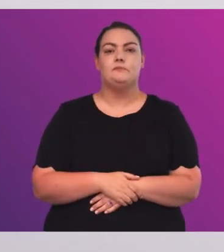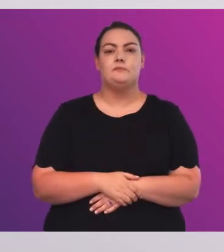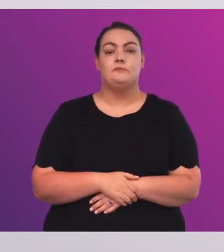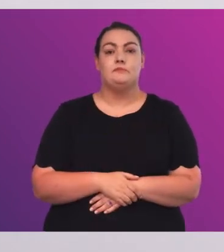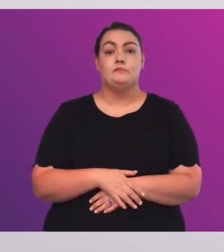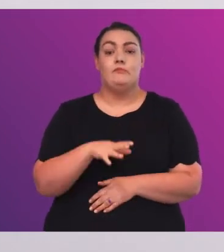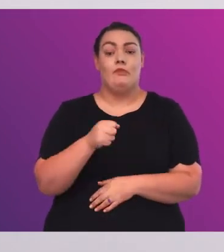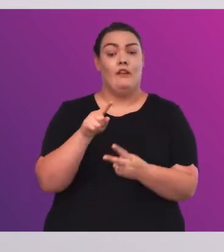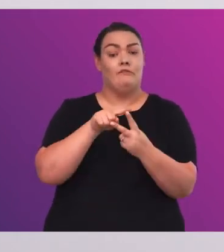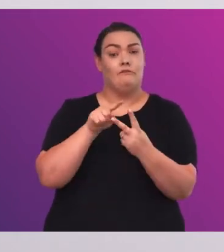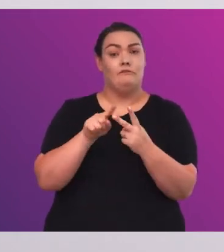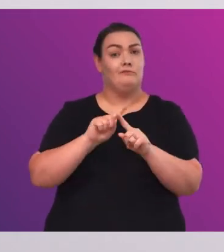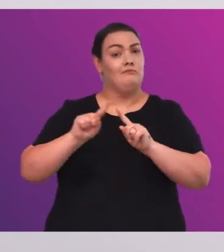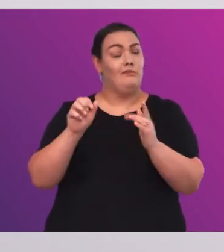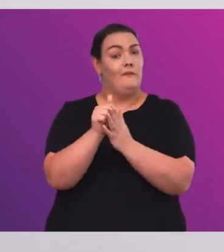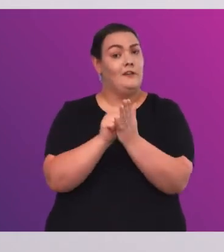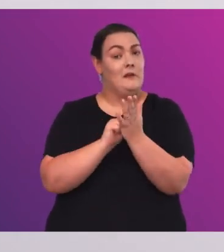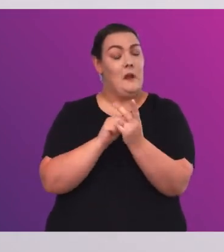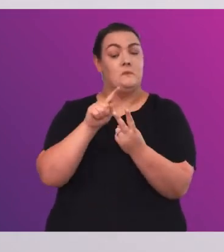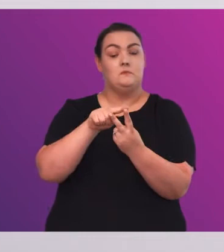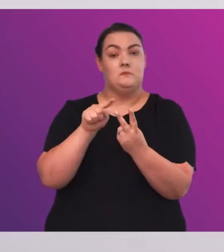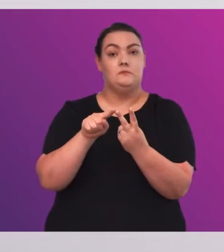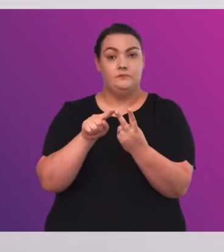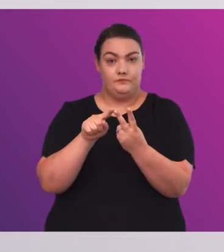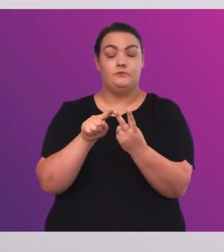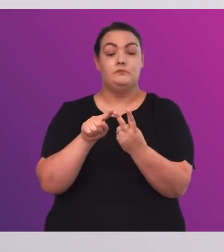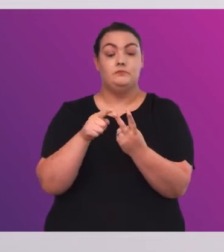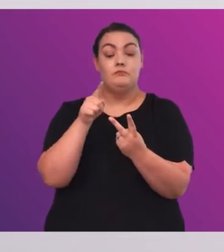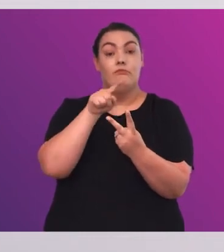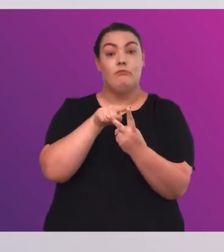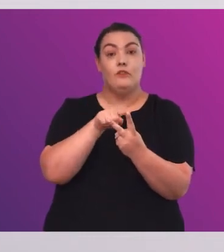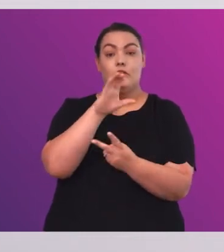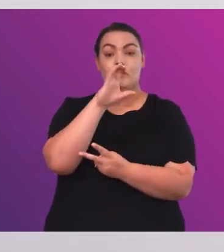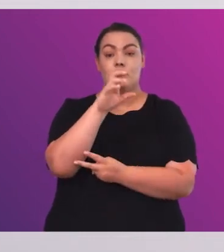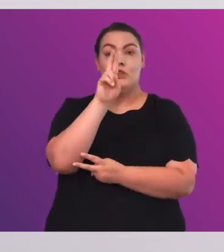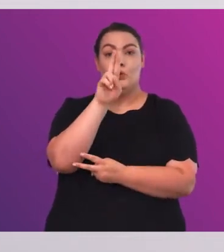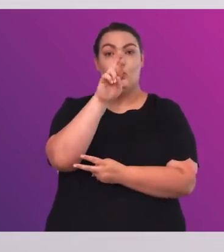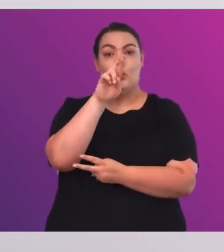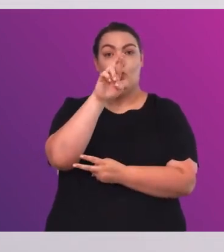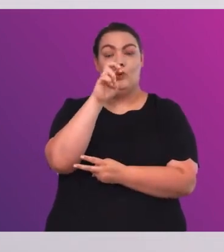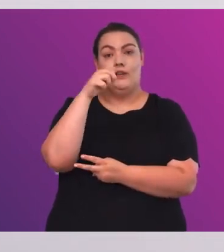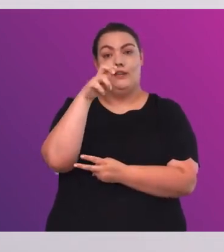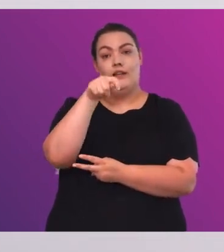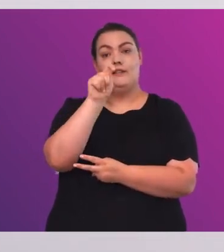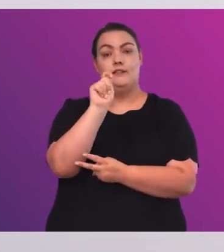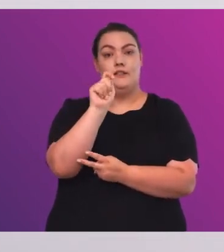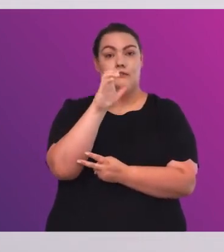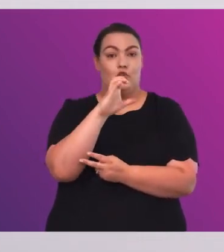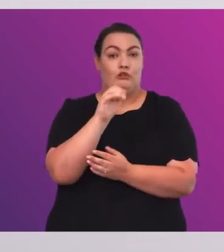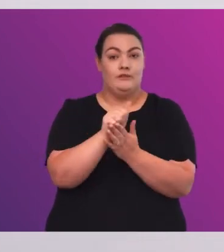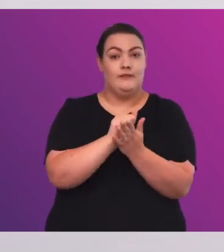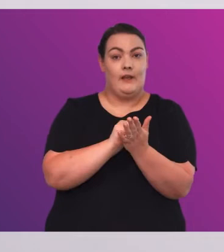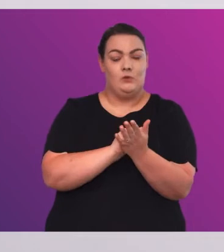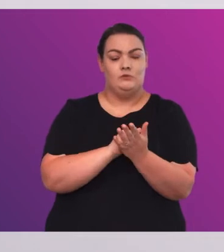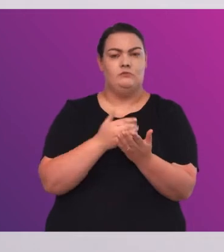There are two different types of account you can open in a bank. The first is called a current account.